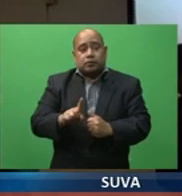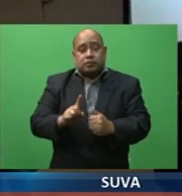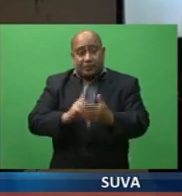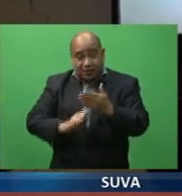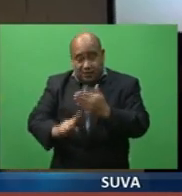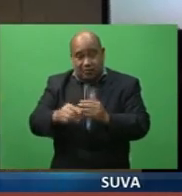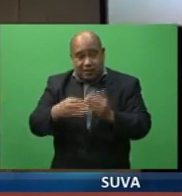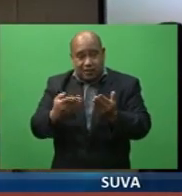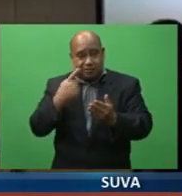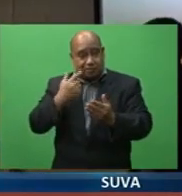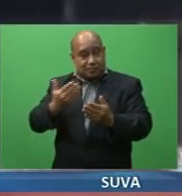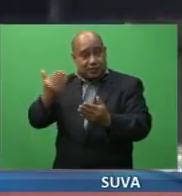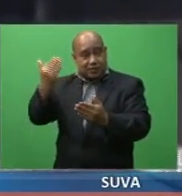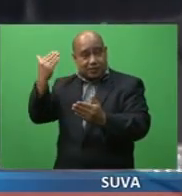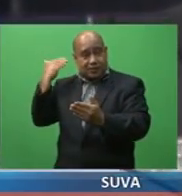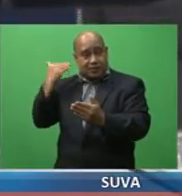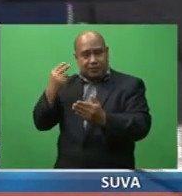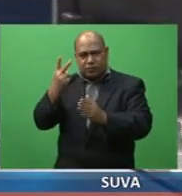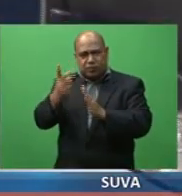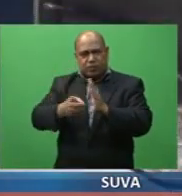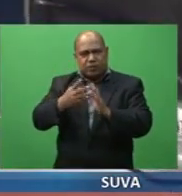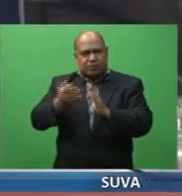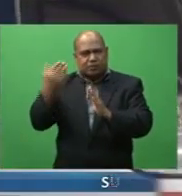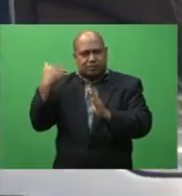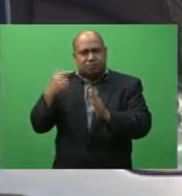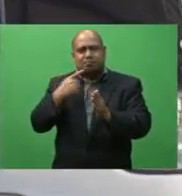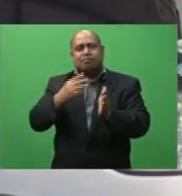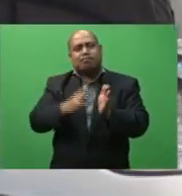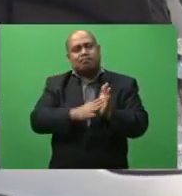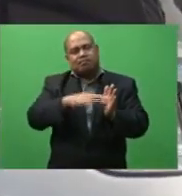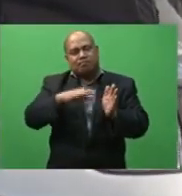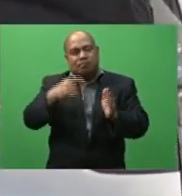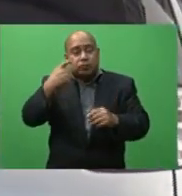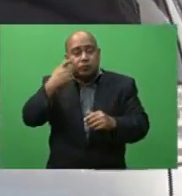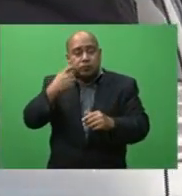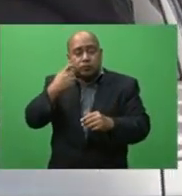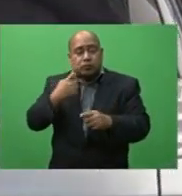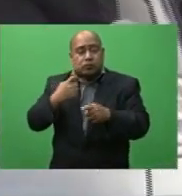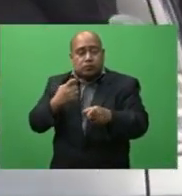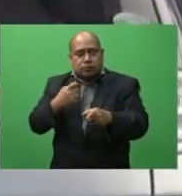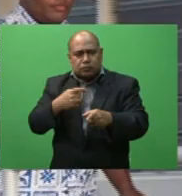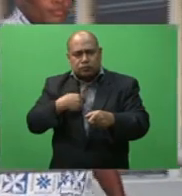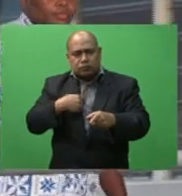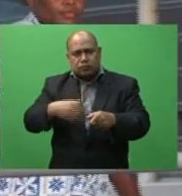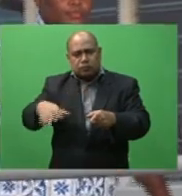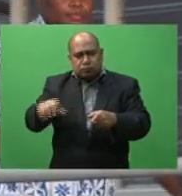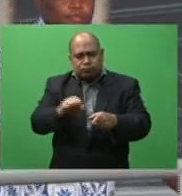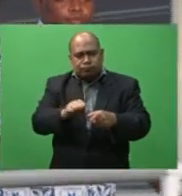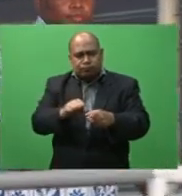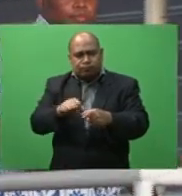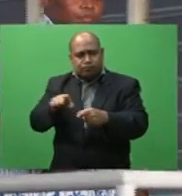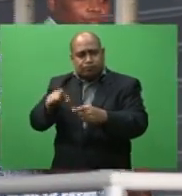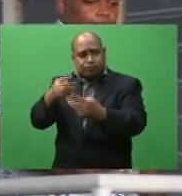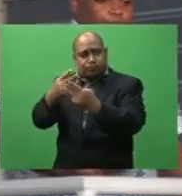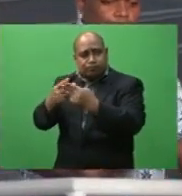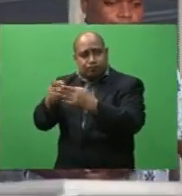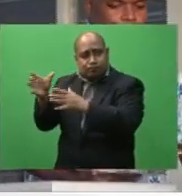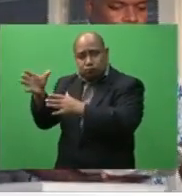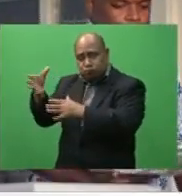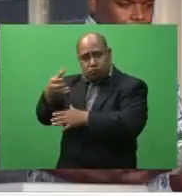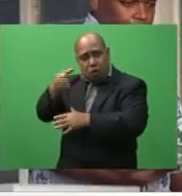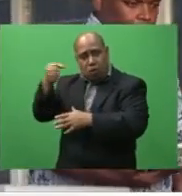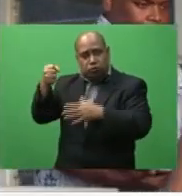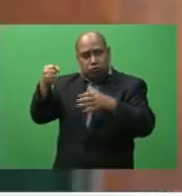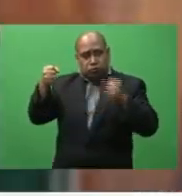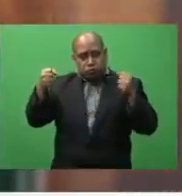last 24 hours, Vijay Singh has tried to gain possession of the suspended SDLP office, its bank details and other